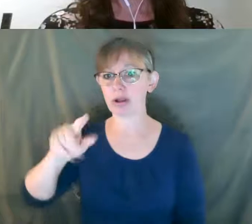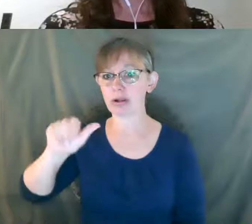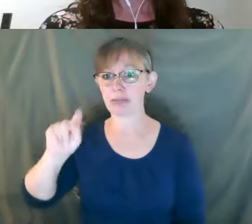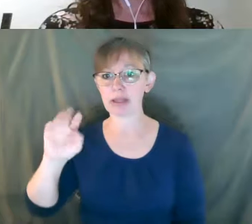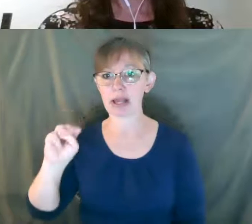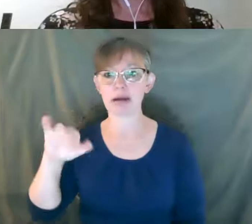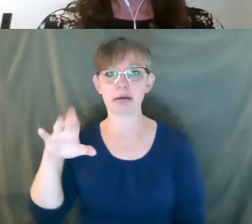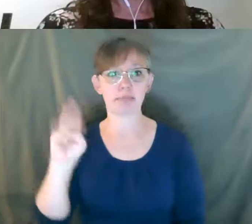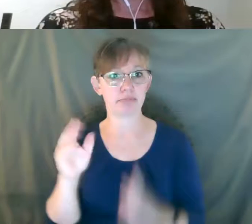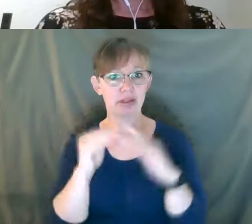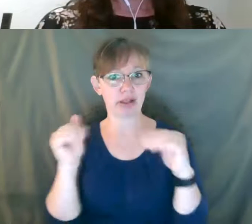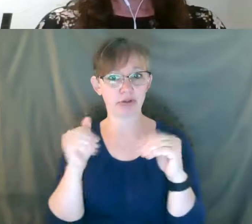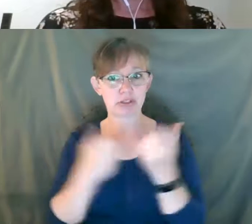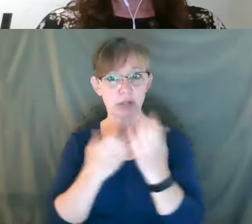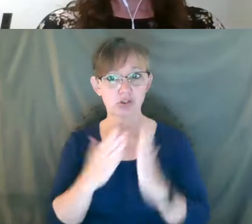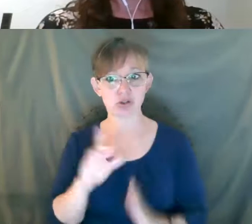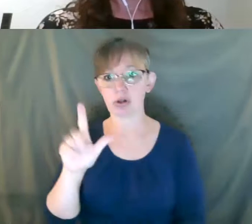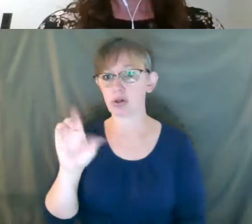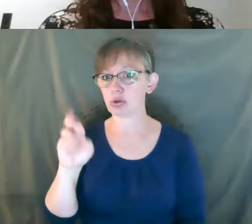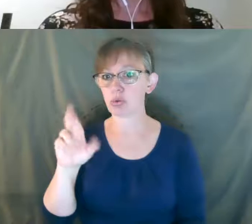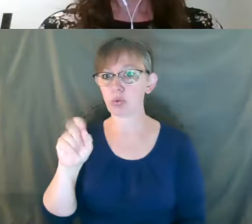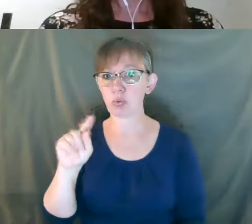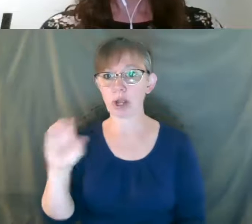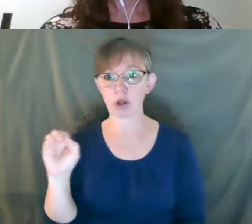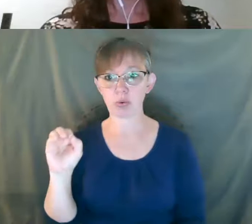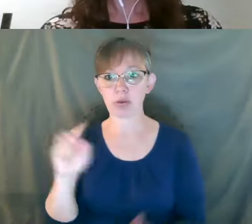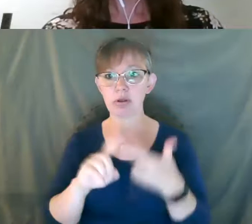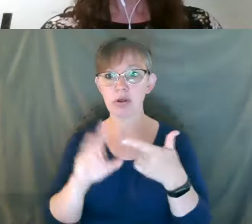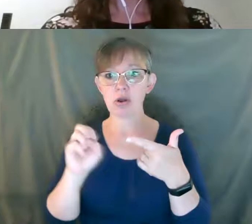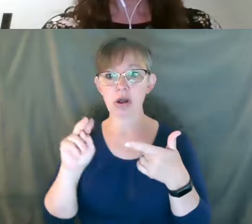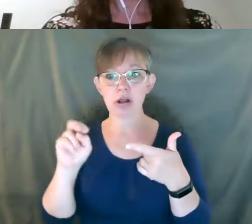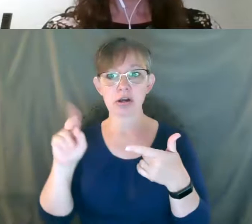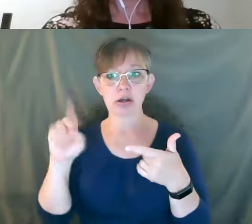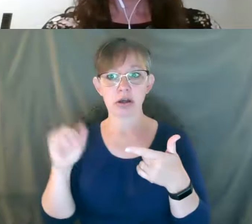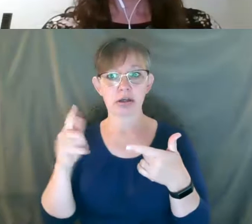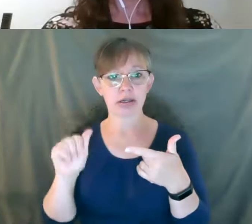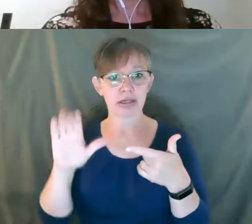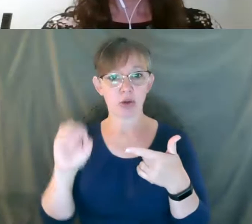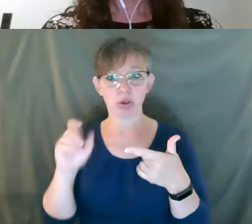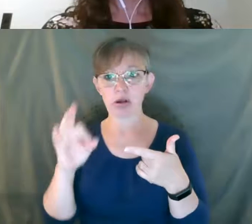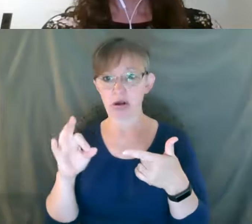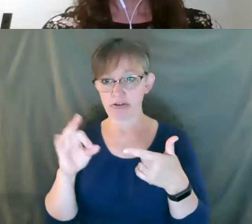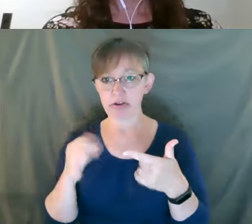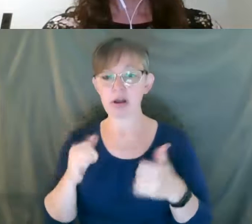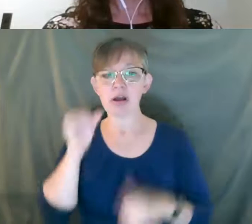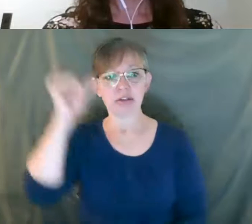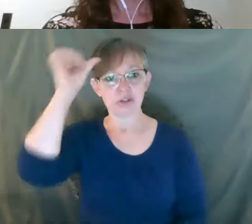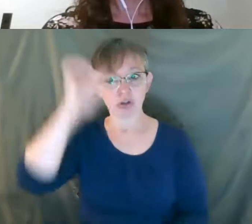sponsors: Loretto, Onondaga County Department of Adult and Long-Term Care